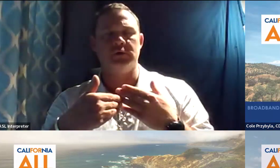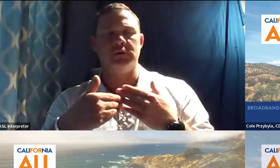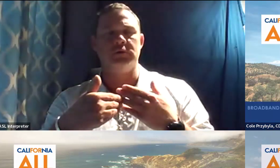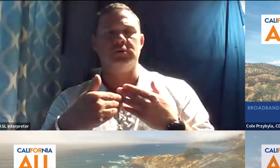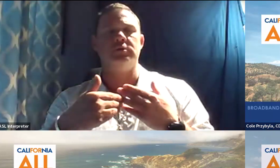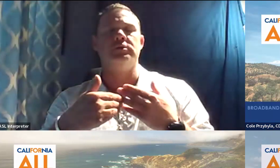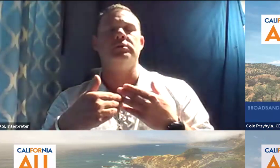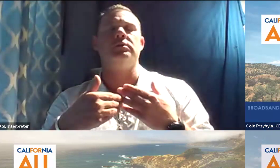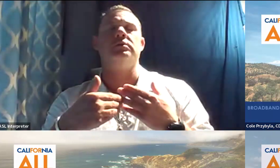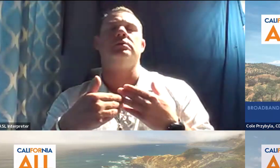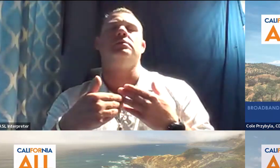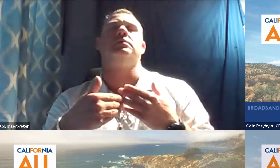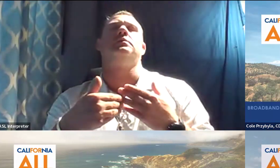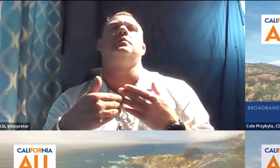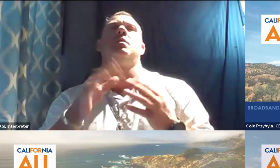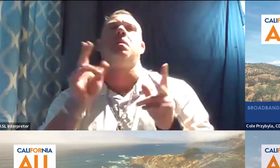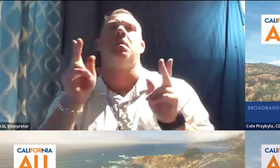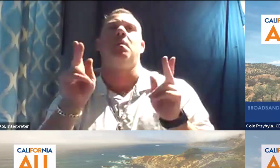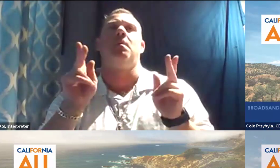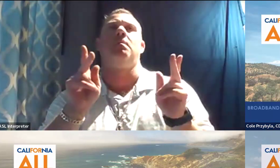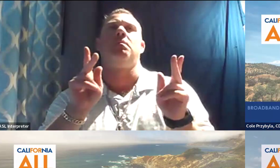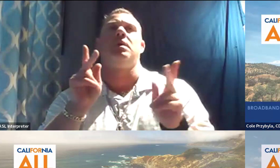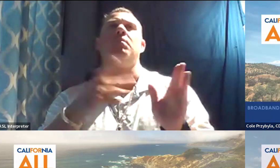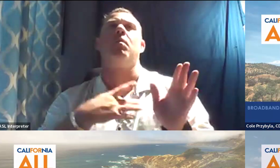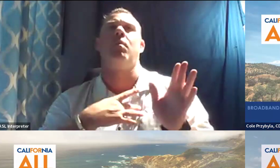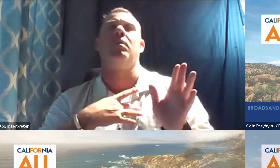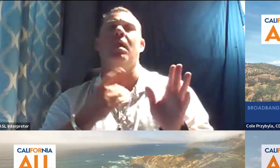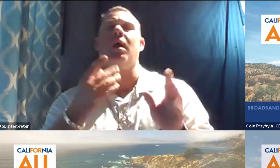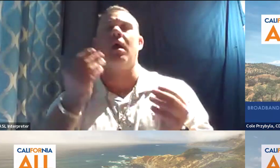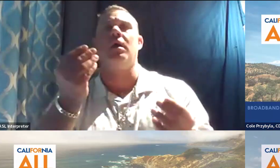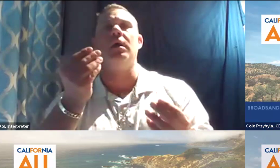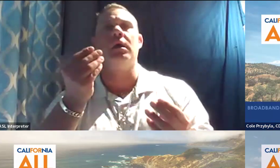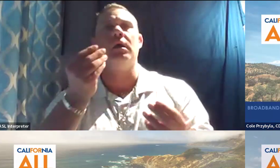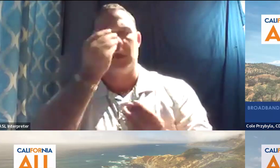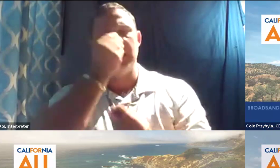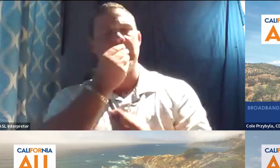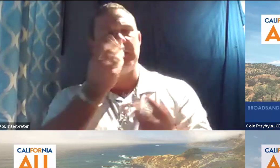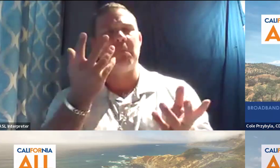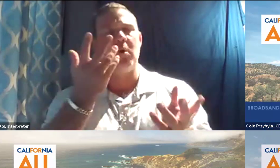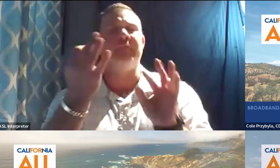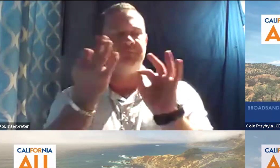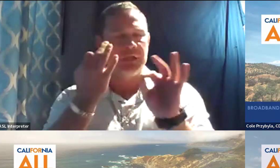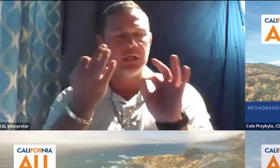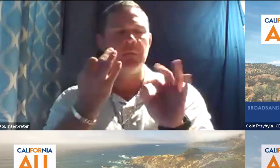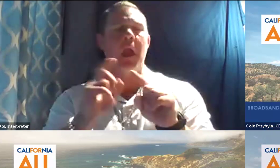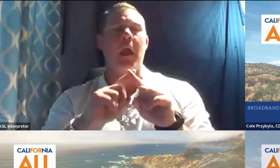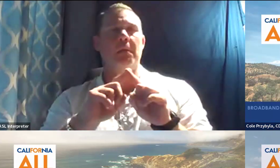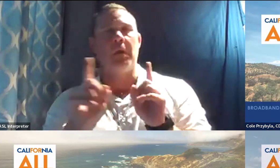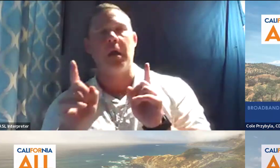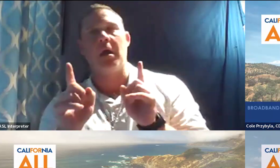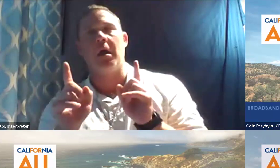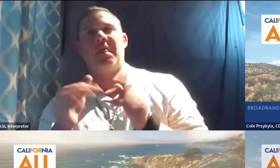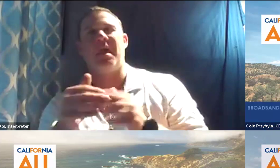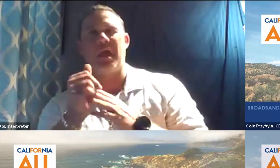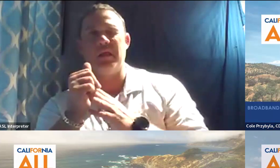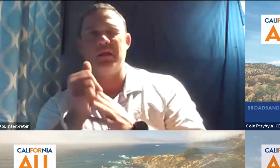extent, folks would like our input, we can give that, but that, you know, it leads, a